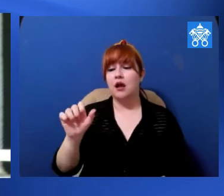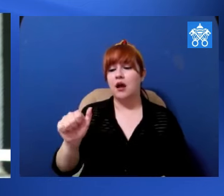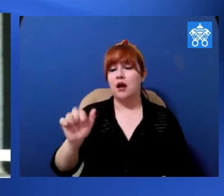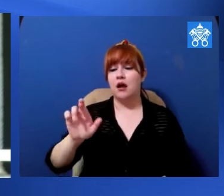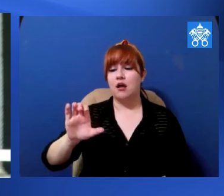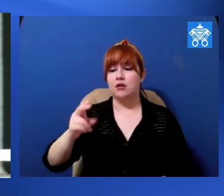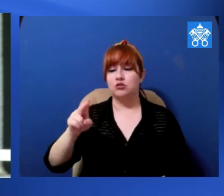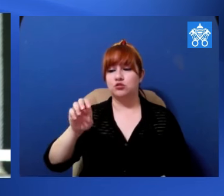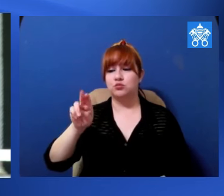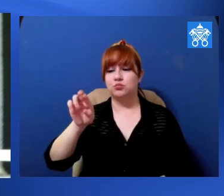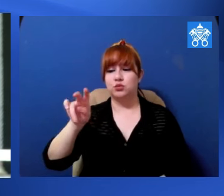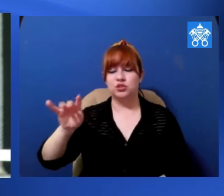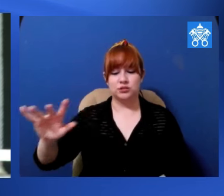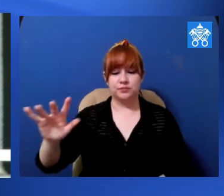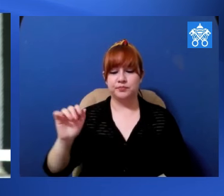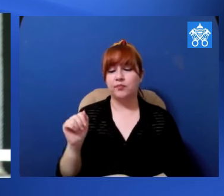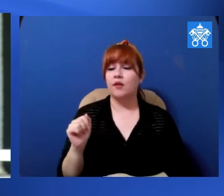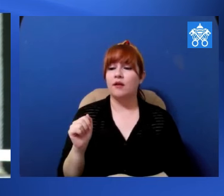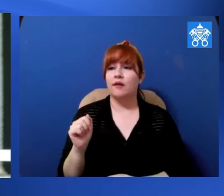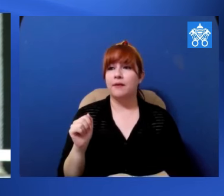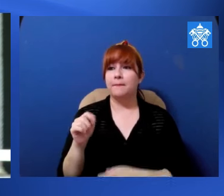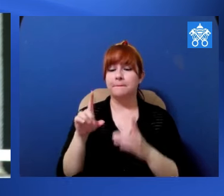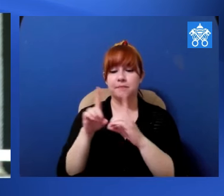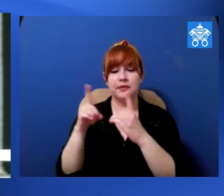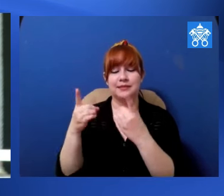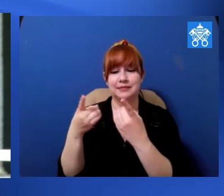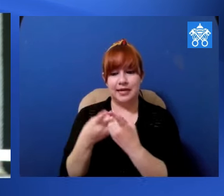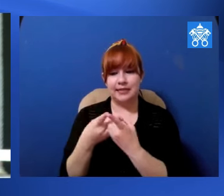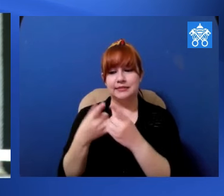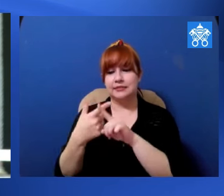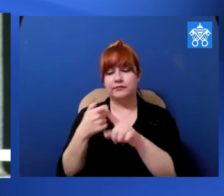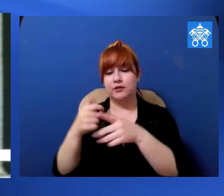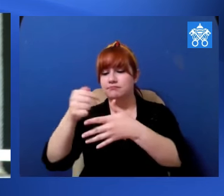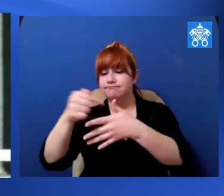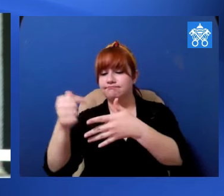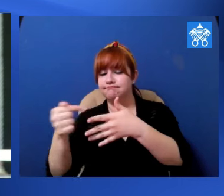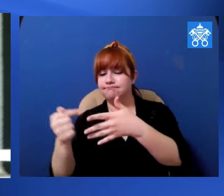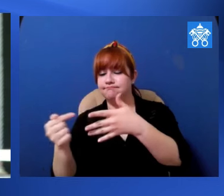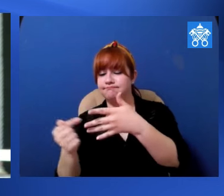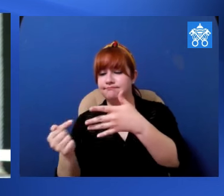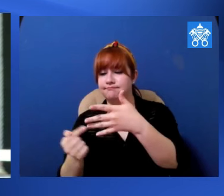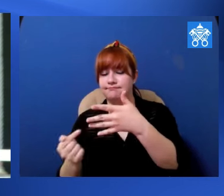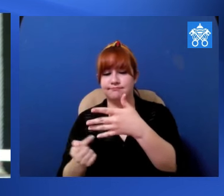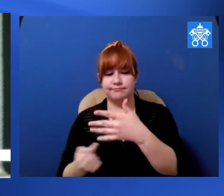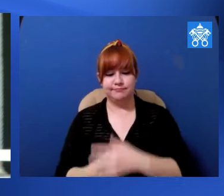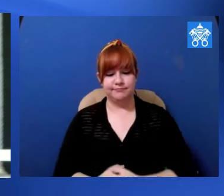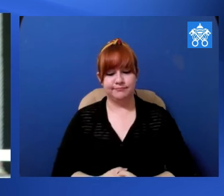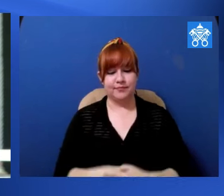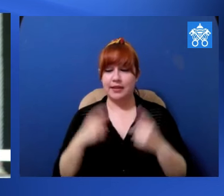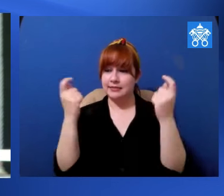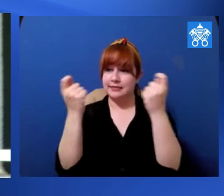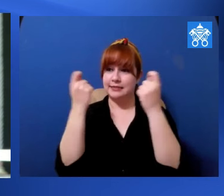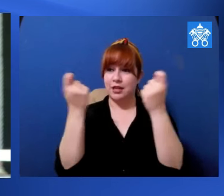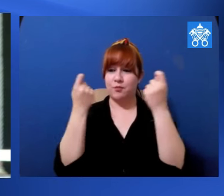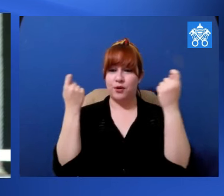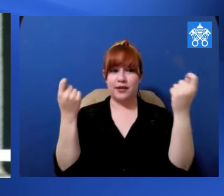Archbishop Ambrogio Spreafico, with faithful of the Diocese of Frosinone Veroli